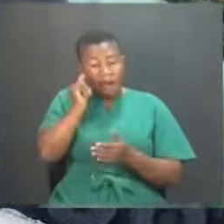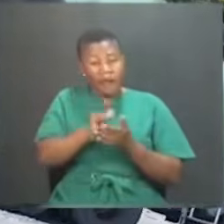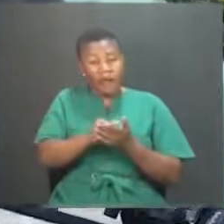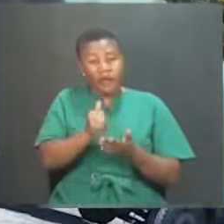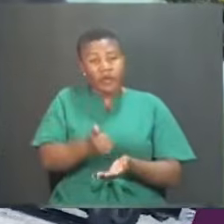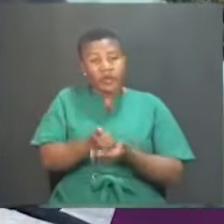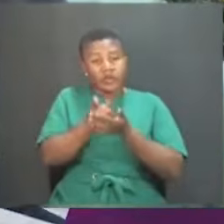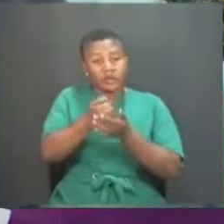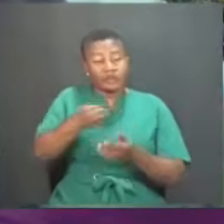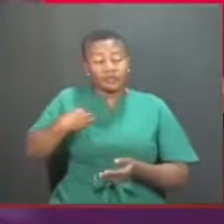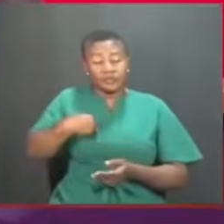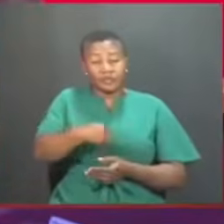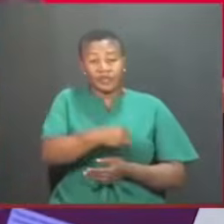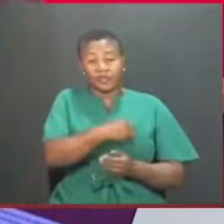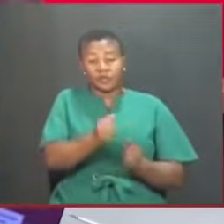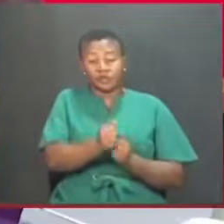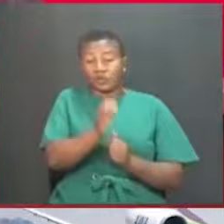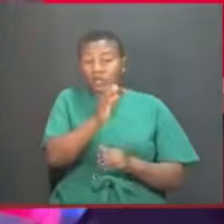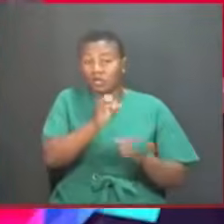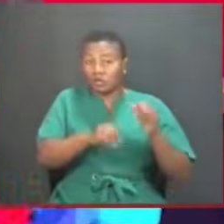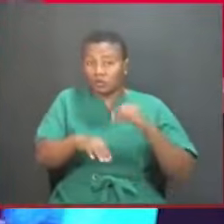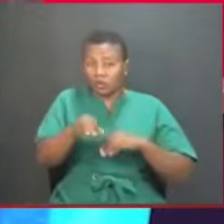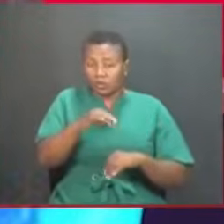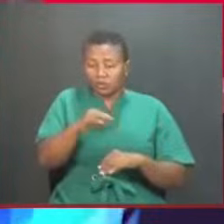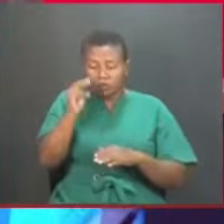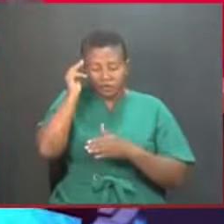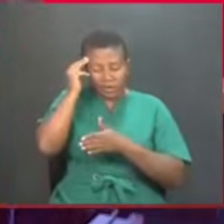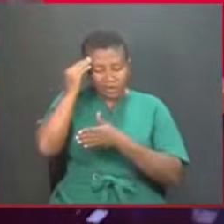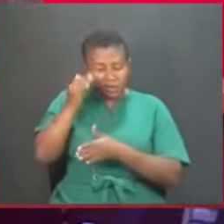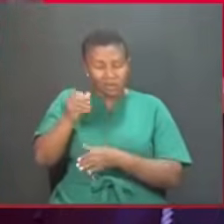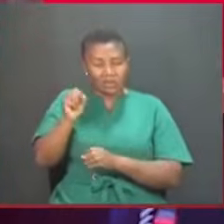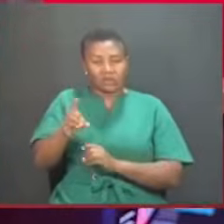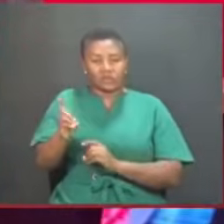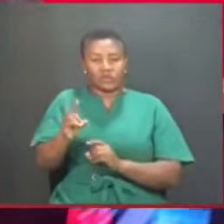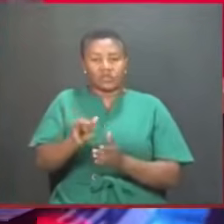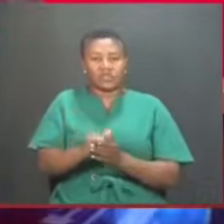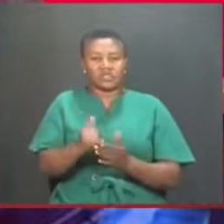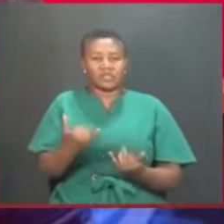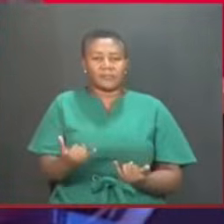comments. So the minister may do so now.